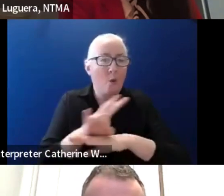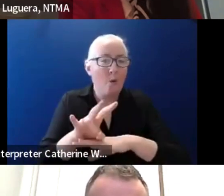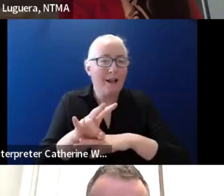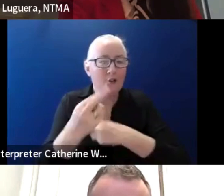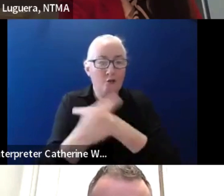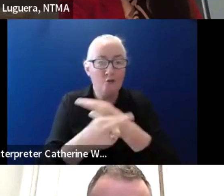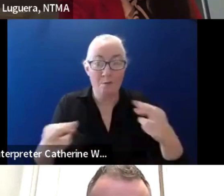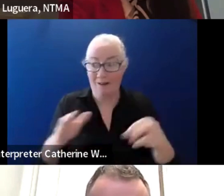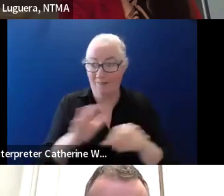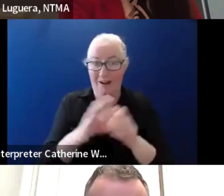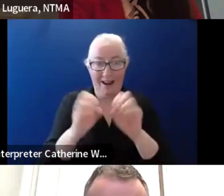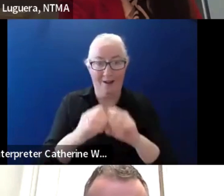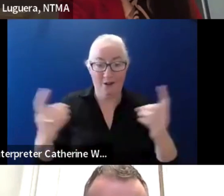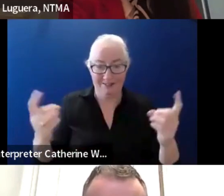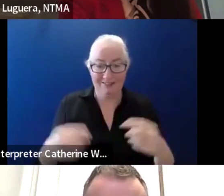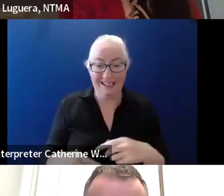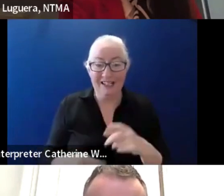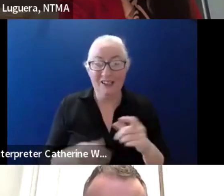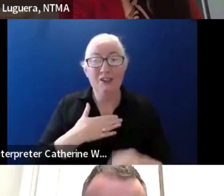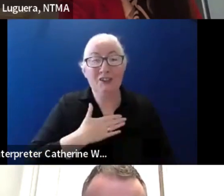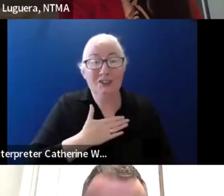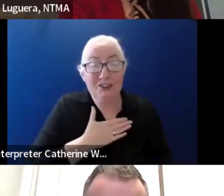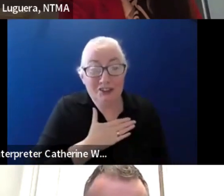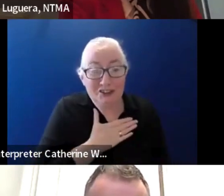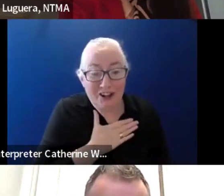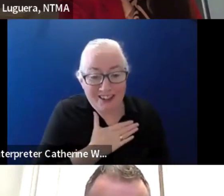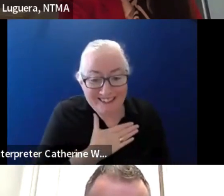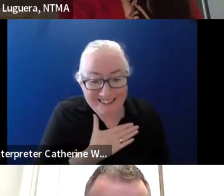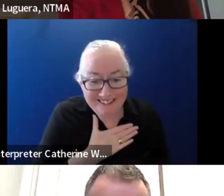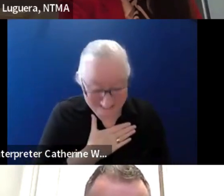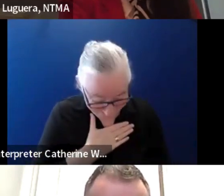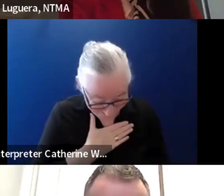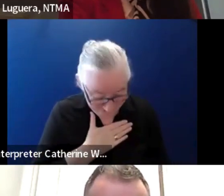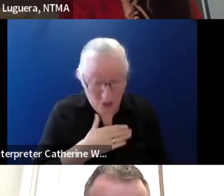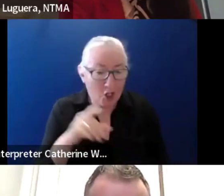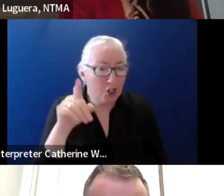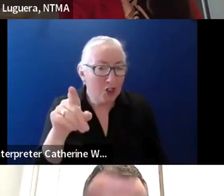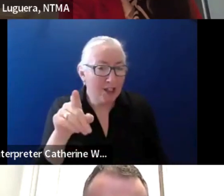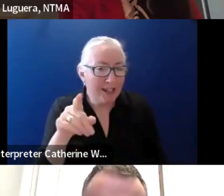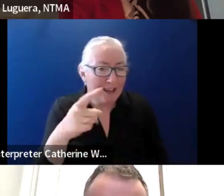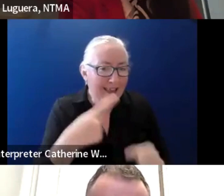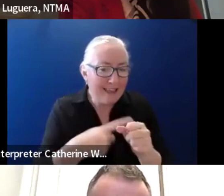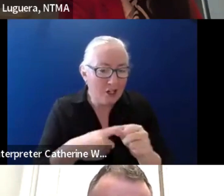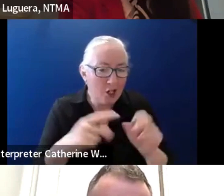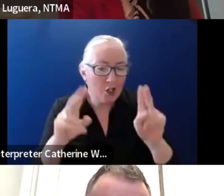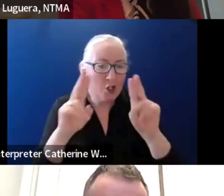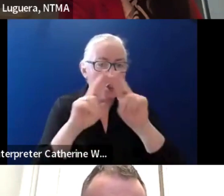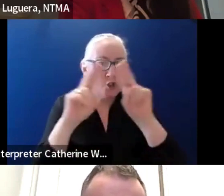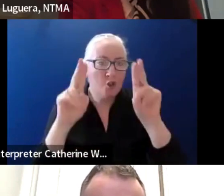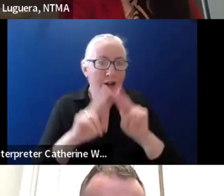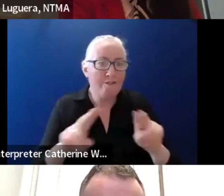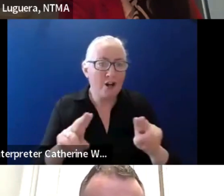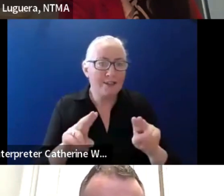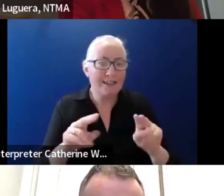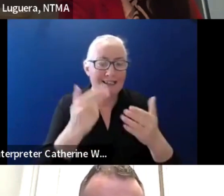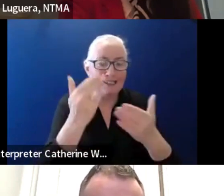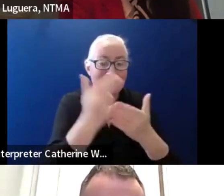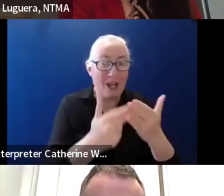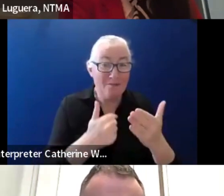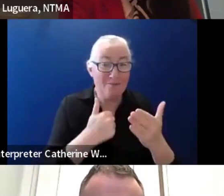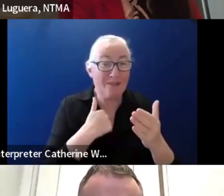Hey, sorry, Monica, that's yep. that universal application sounds perfect, but I do